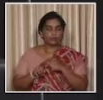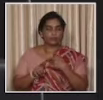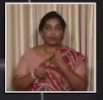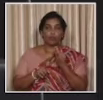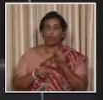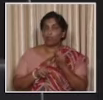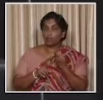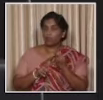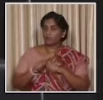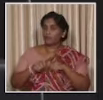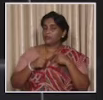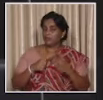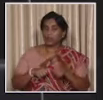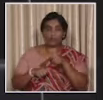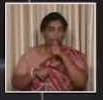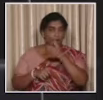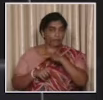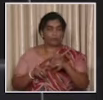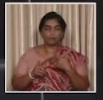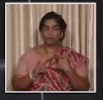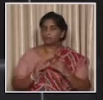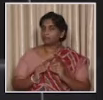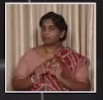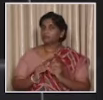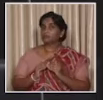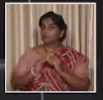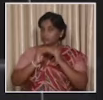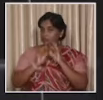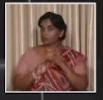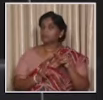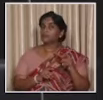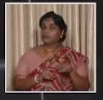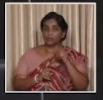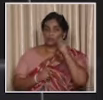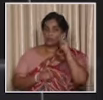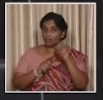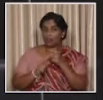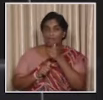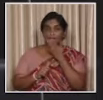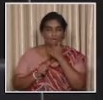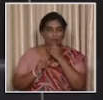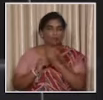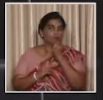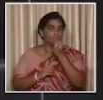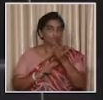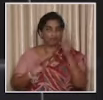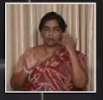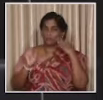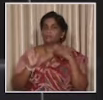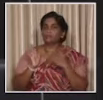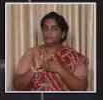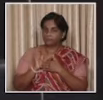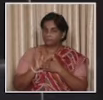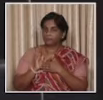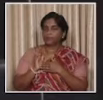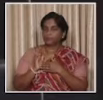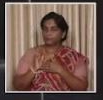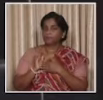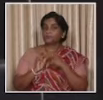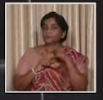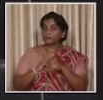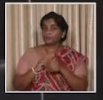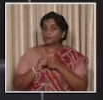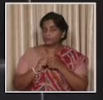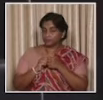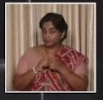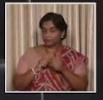capacity of the tank in order to supply water to the people in the Jaffna Peninsula, but the